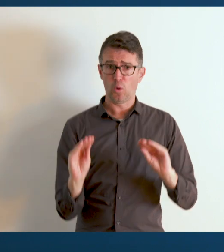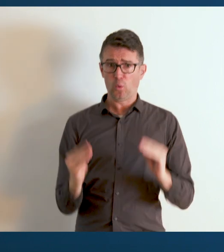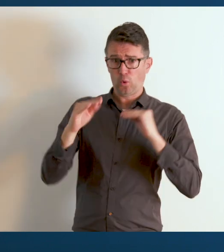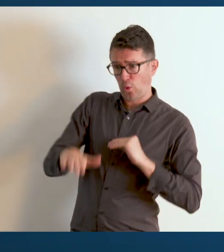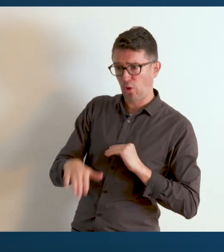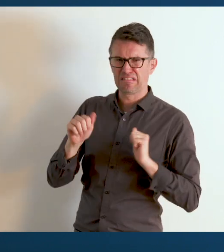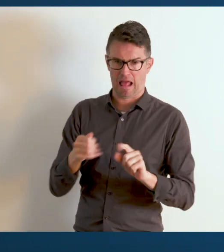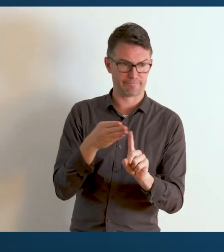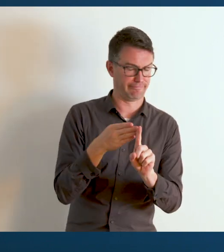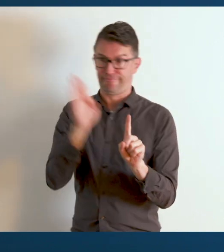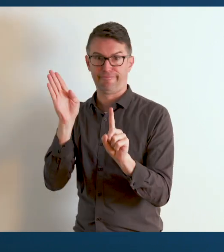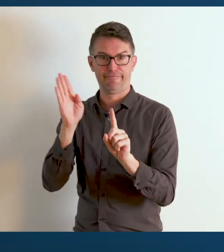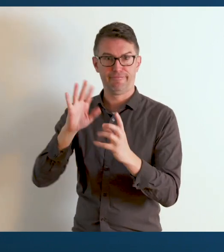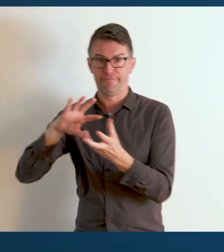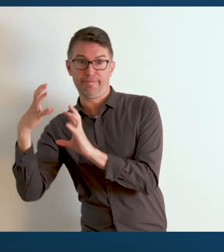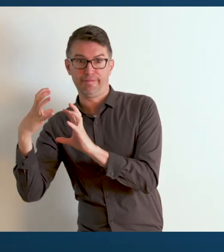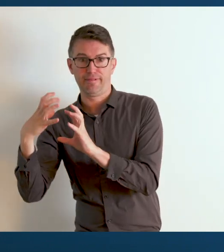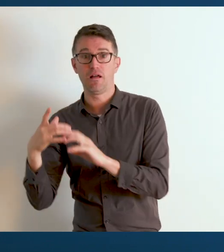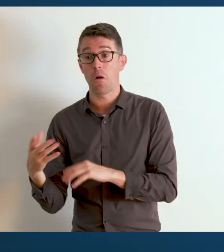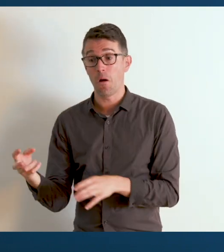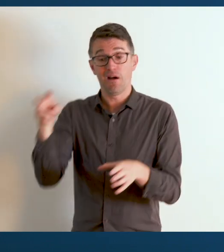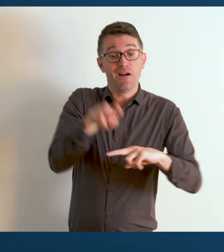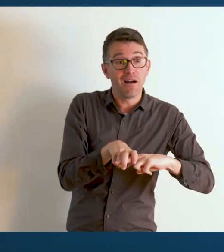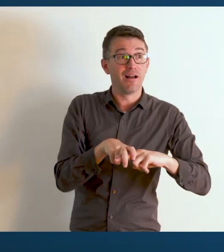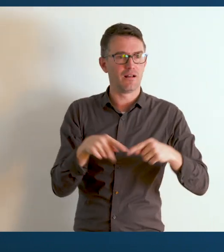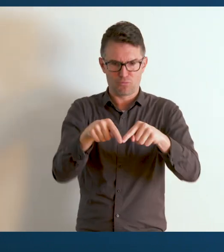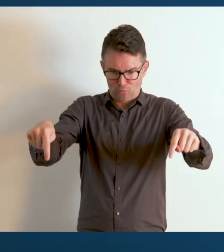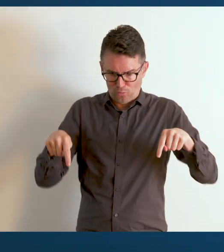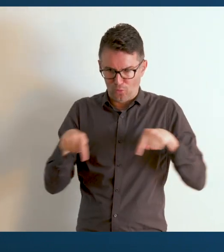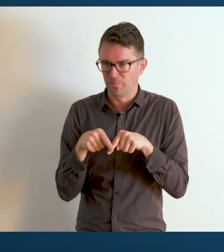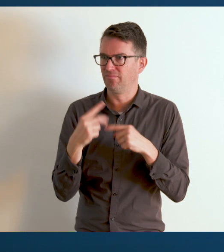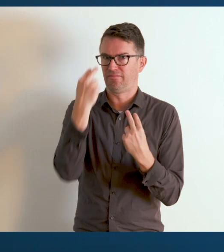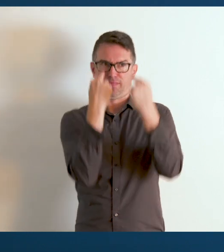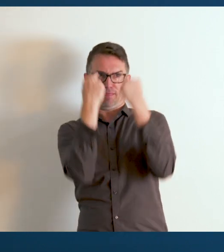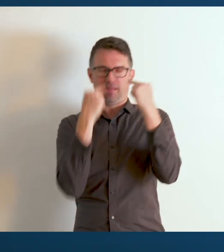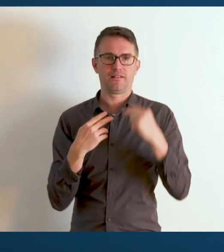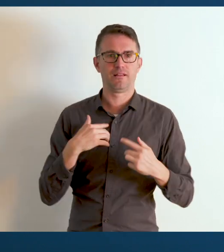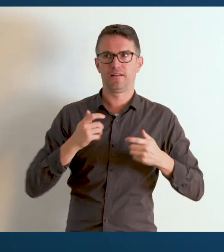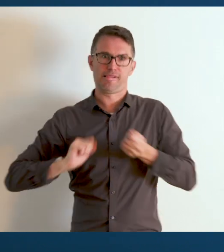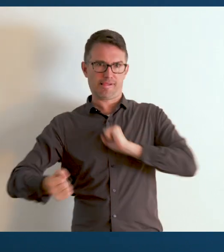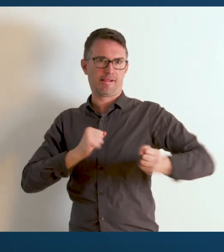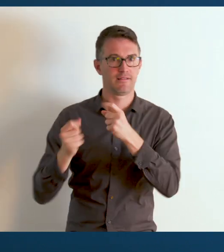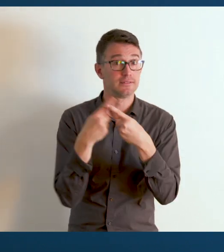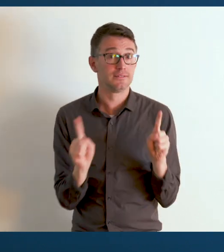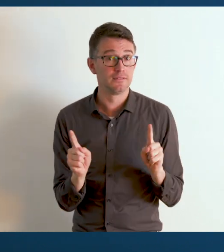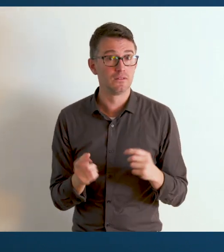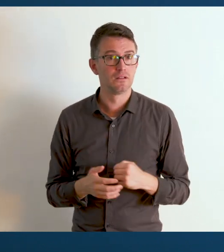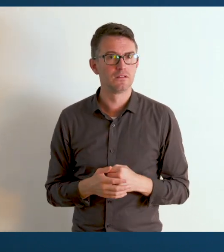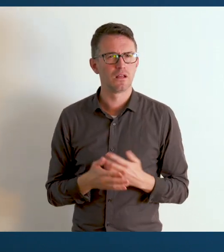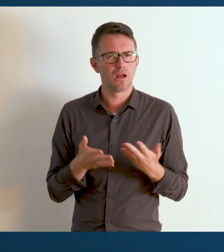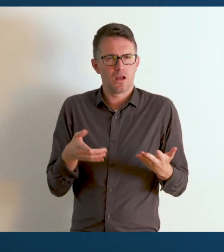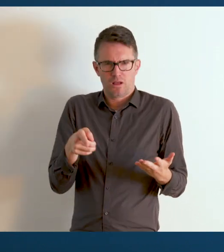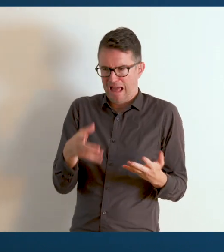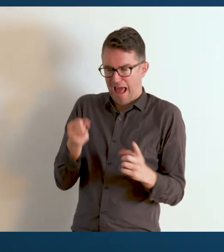times. And in a test situation, it may be unnatural. There are heavy